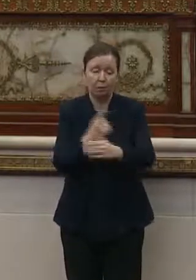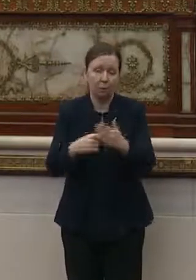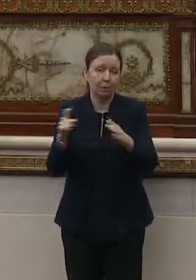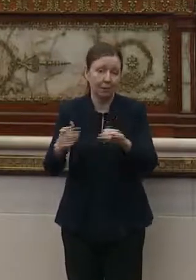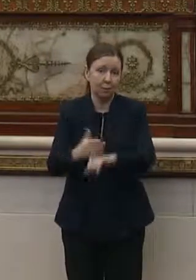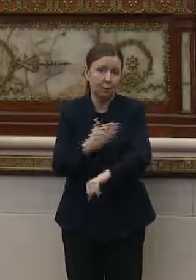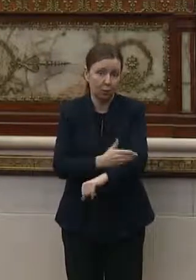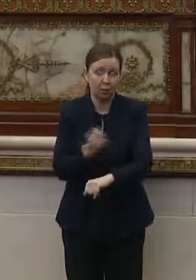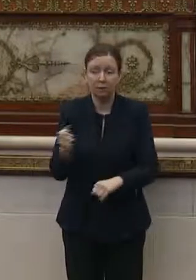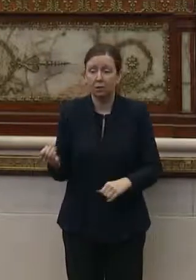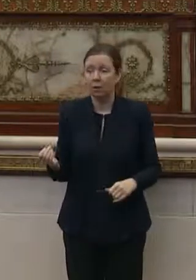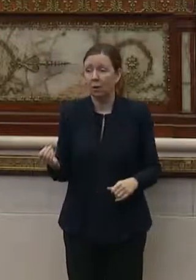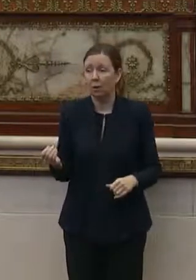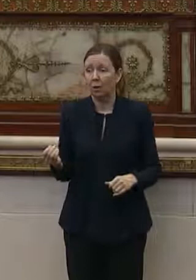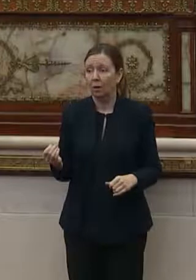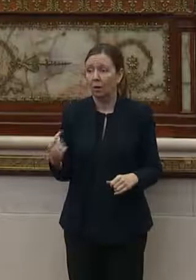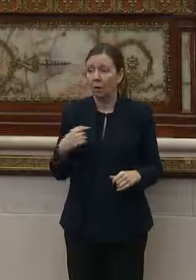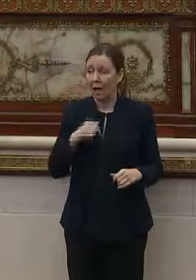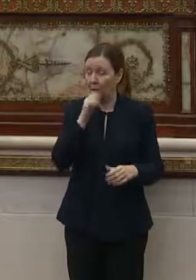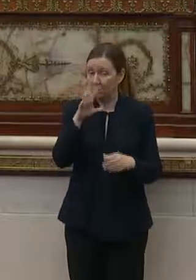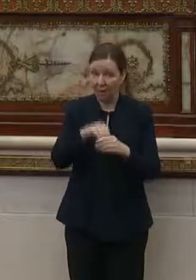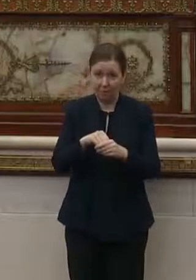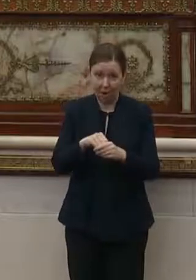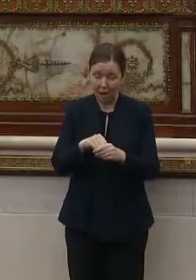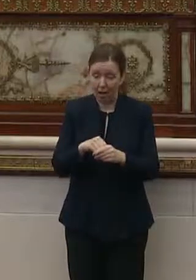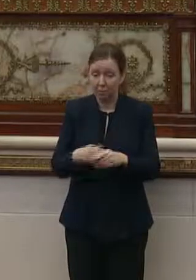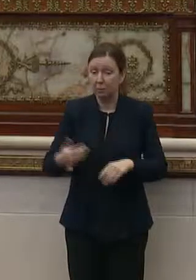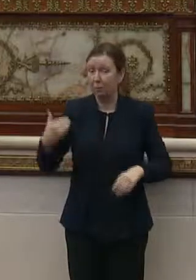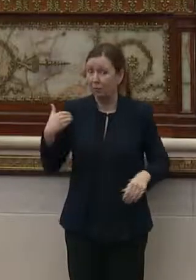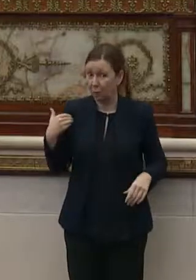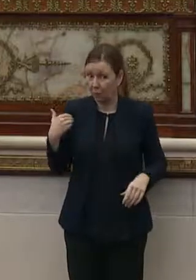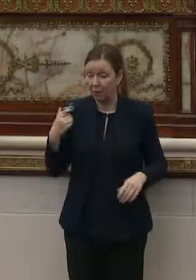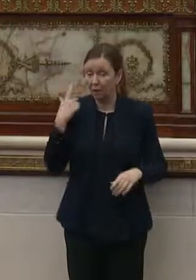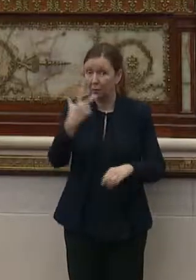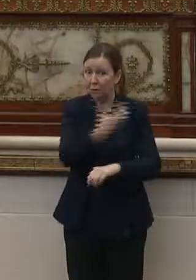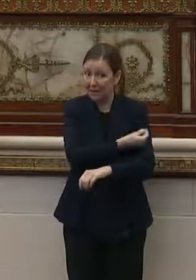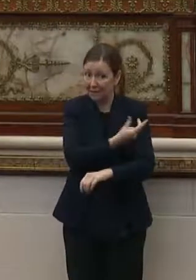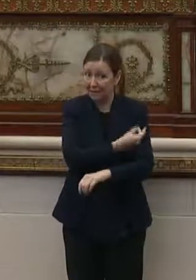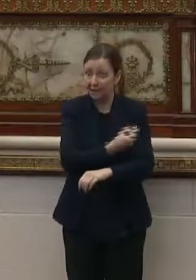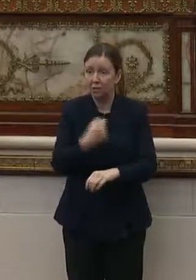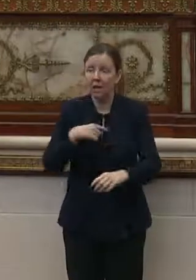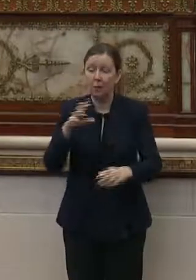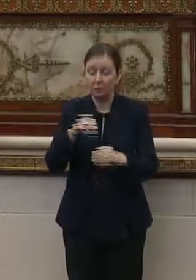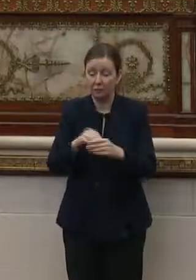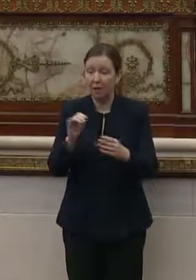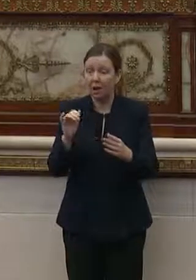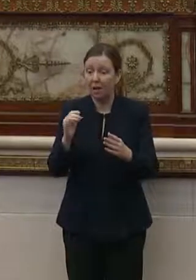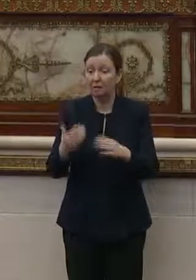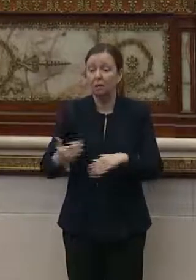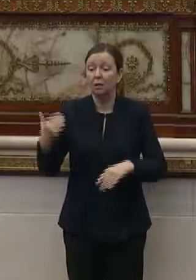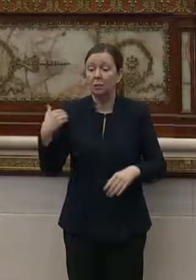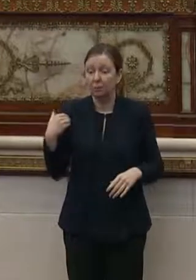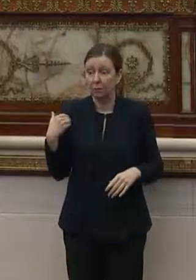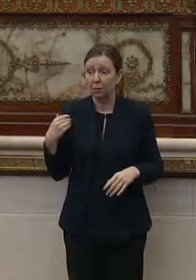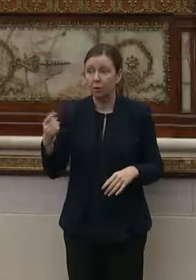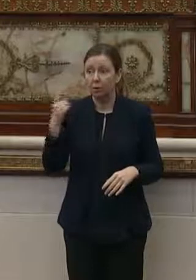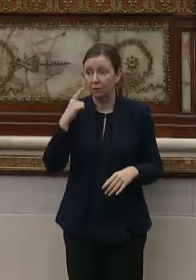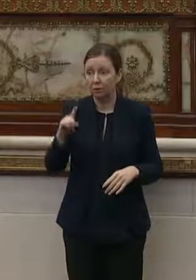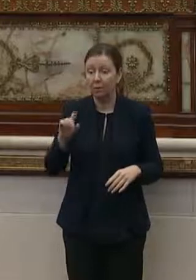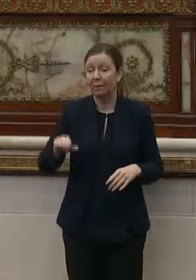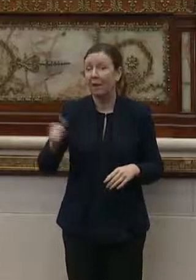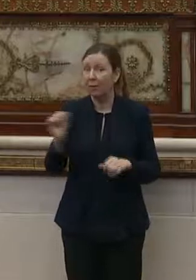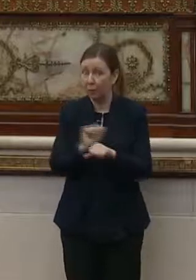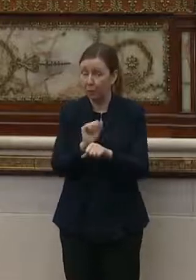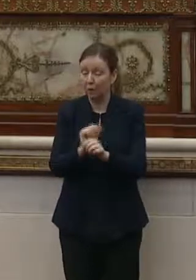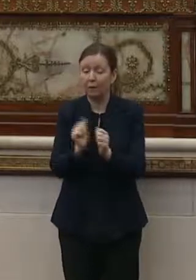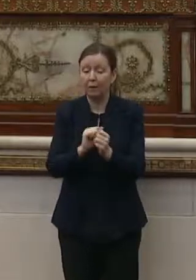So I was not involved to that degree before for vaccination. I was involved to that degree before for the other work